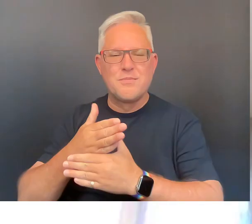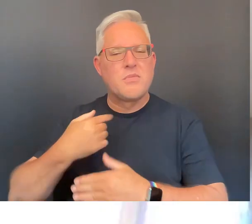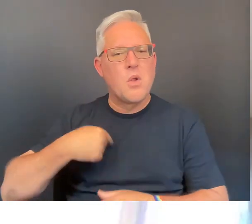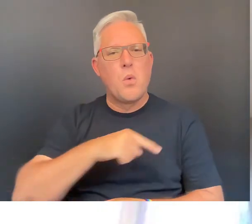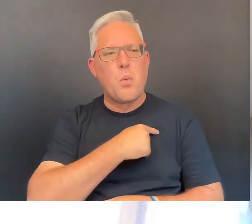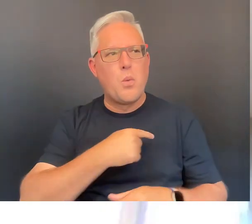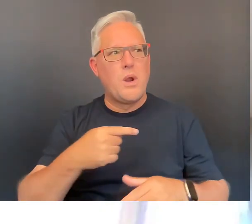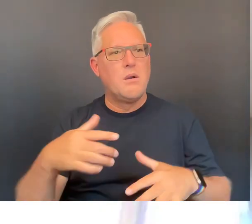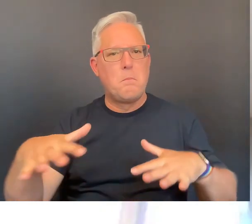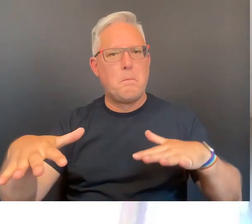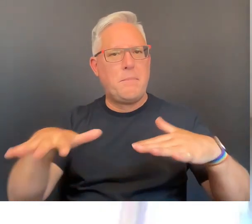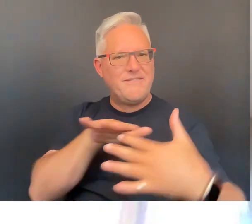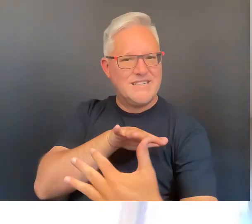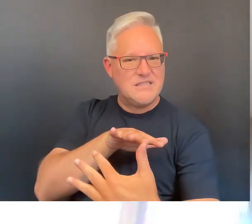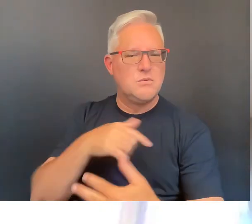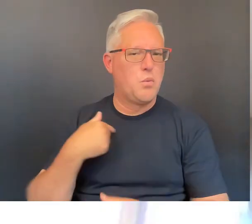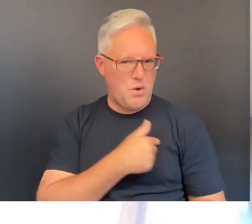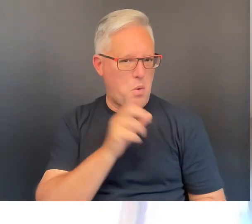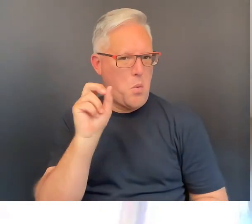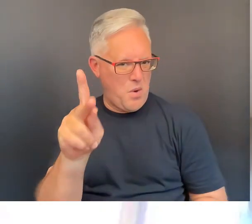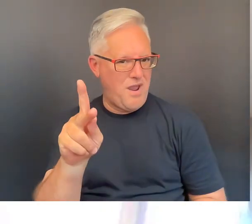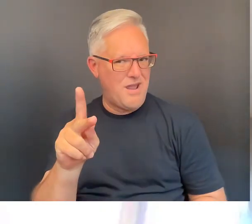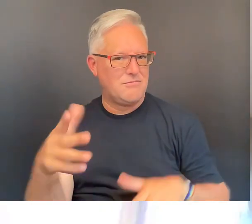pivoting, and we're okay to pivot.